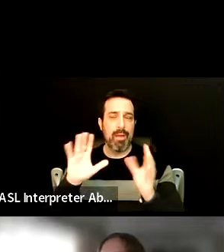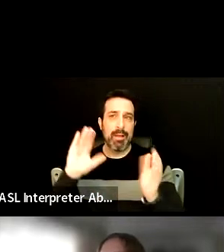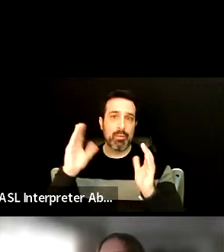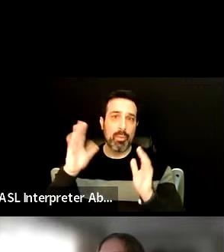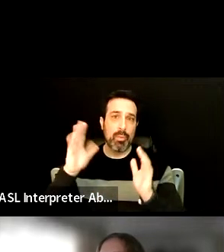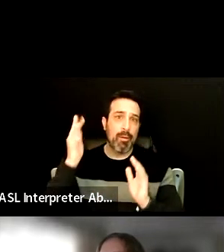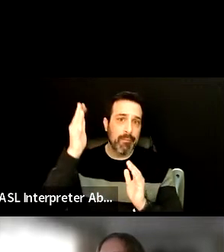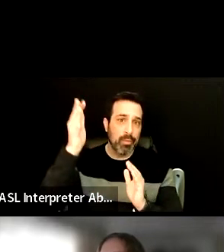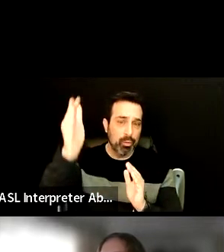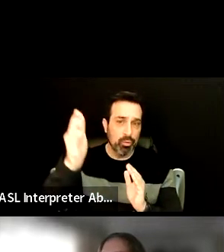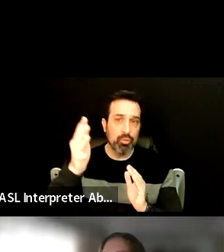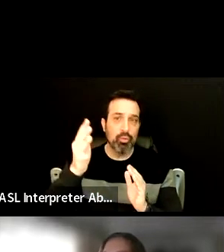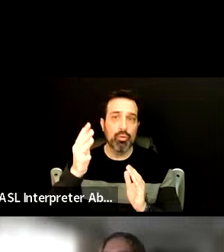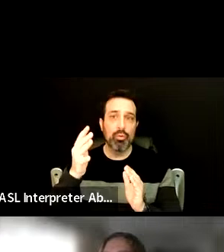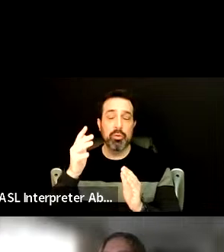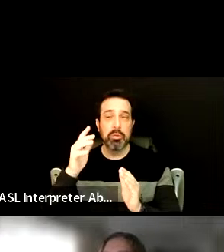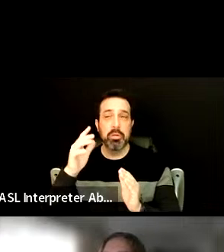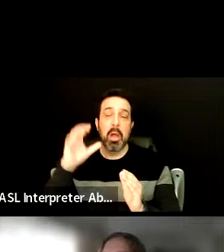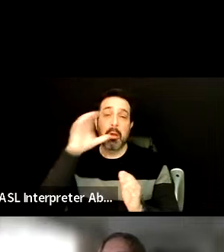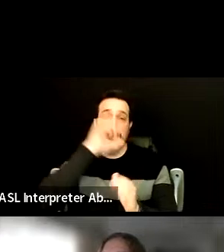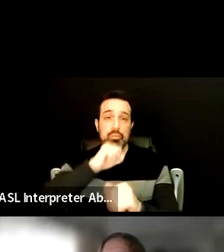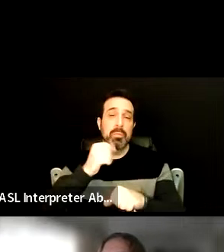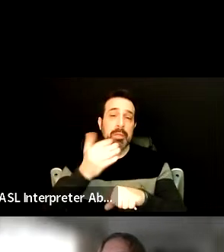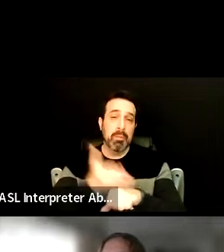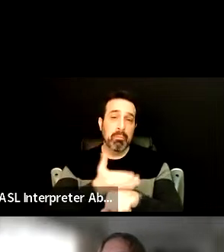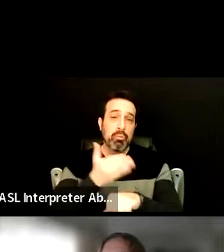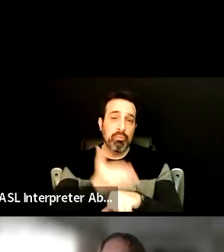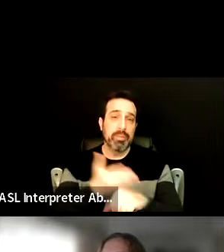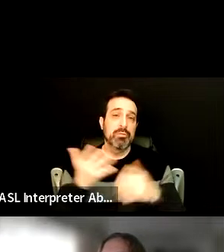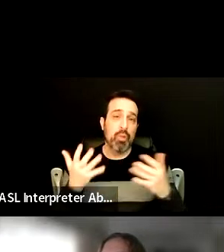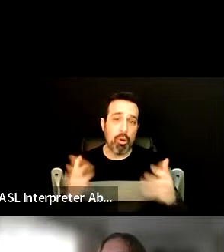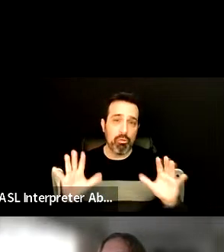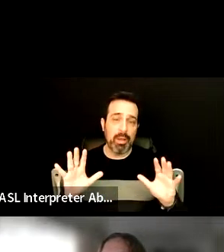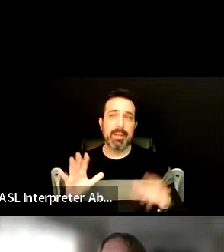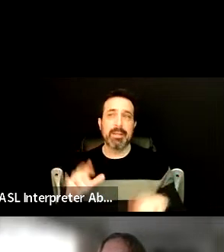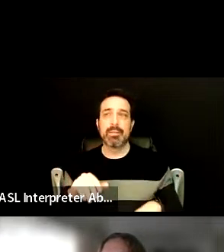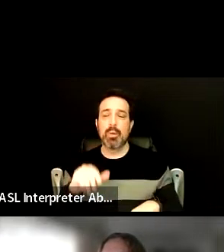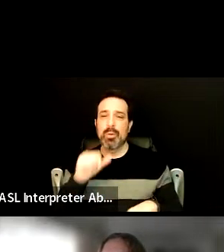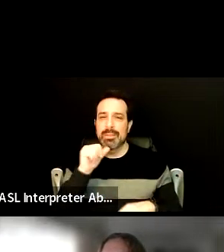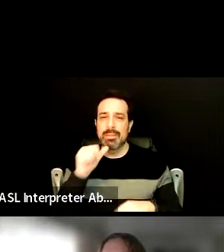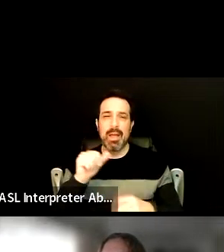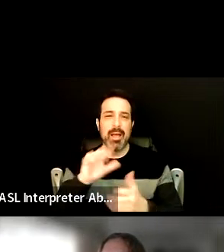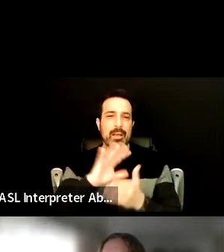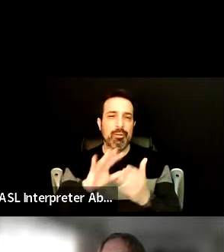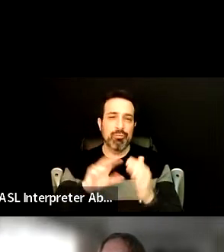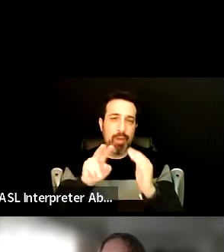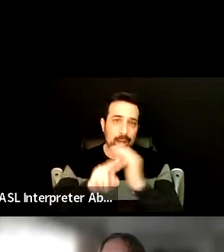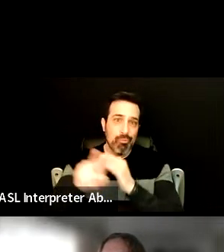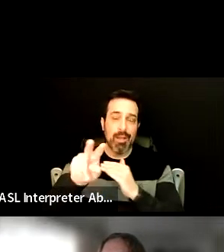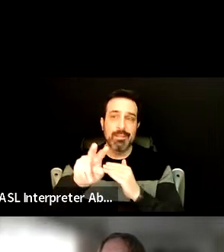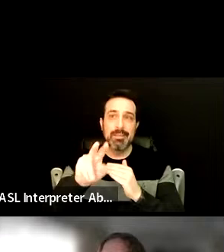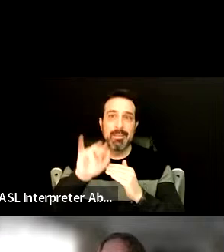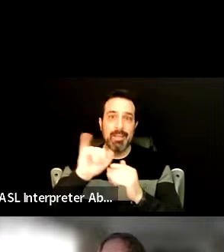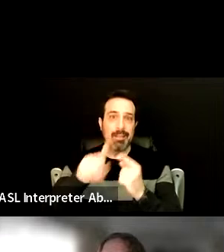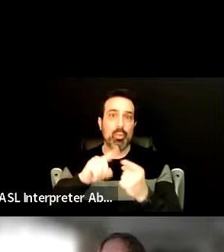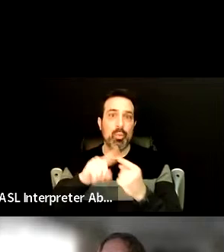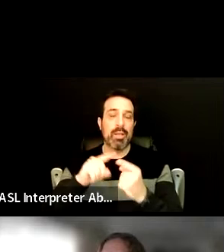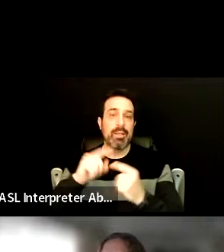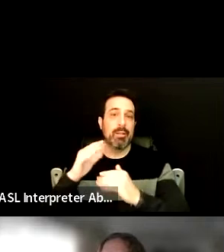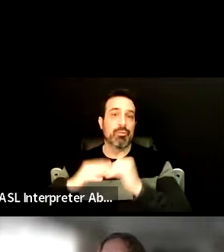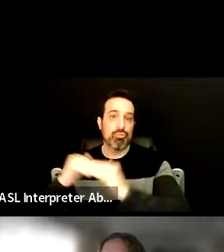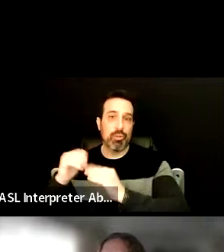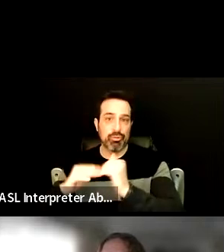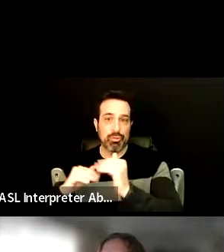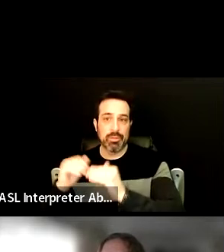futures, assuming that improvements have been made. And so it's not design horizon like that's when construction